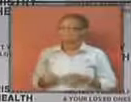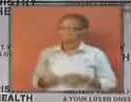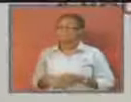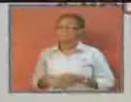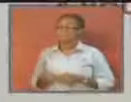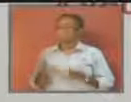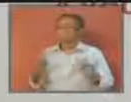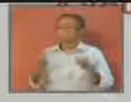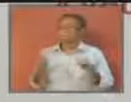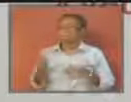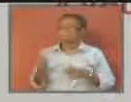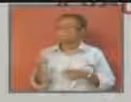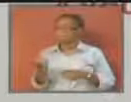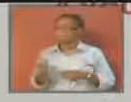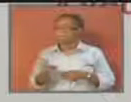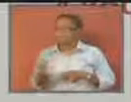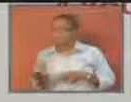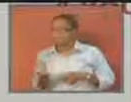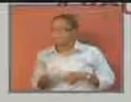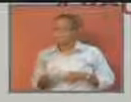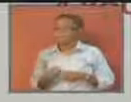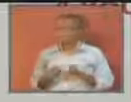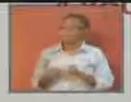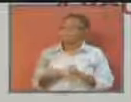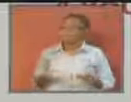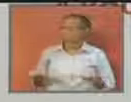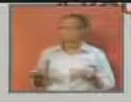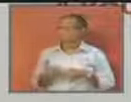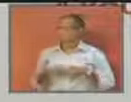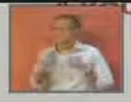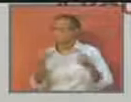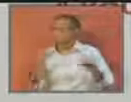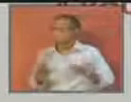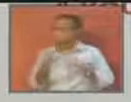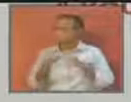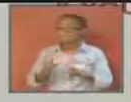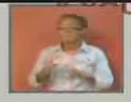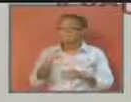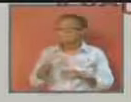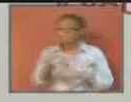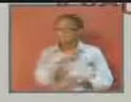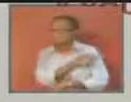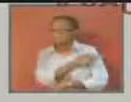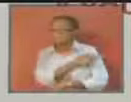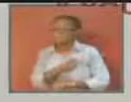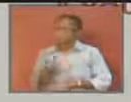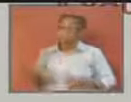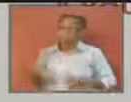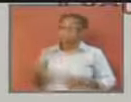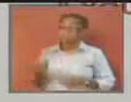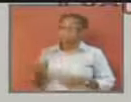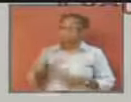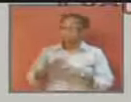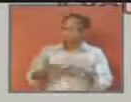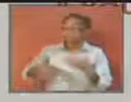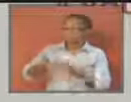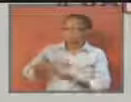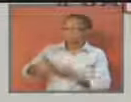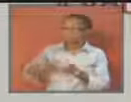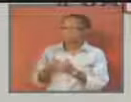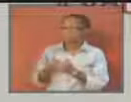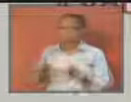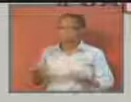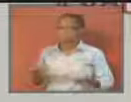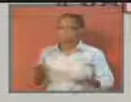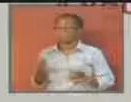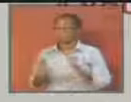least, the GMRTT is the service provider for transfers. I don't know in terms of the actual number of calls that they have been